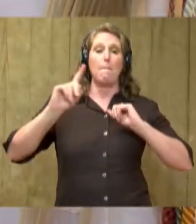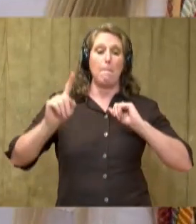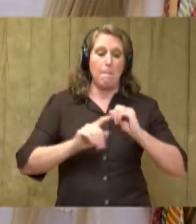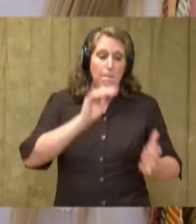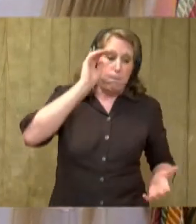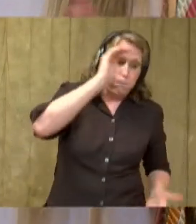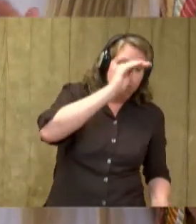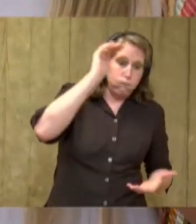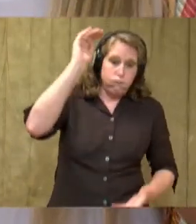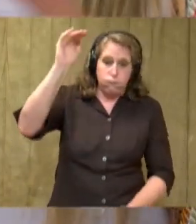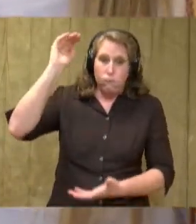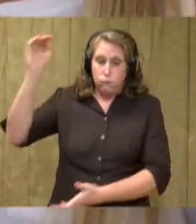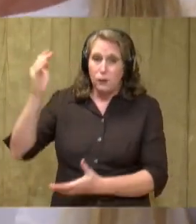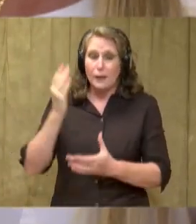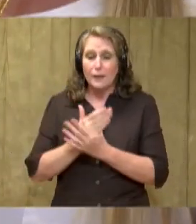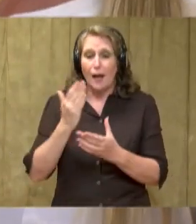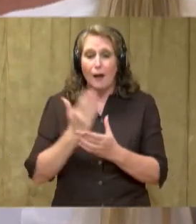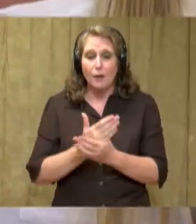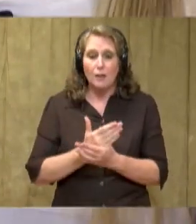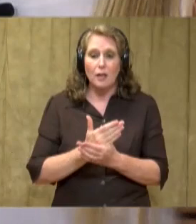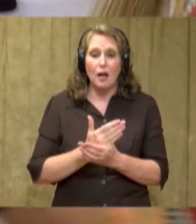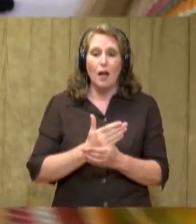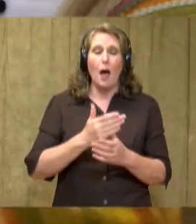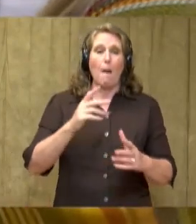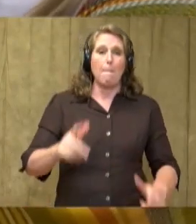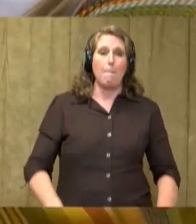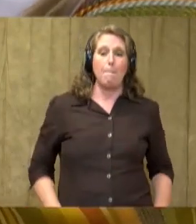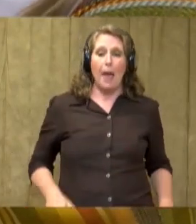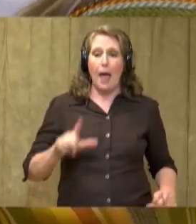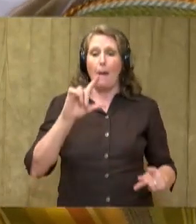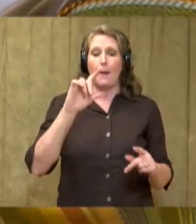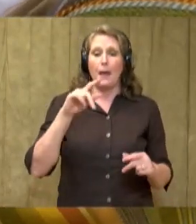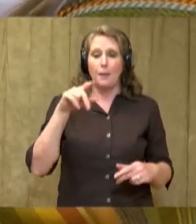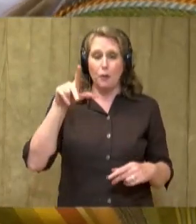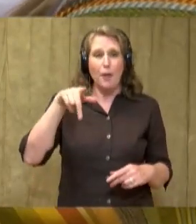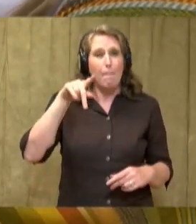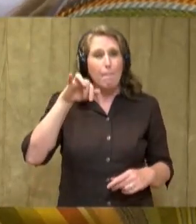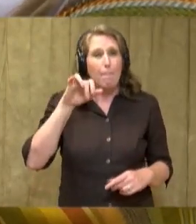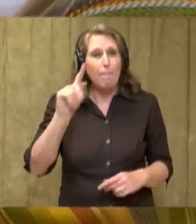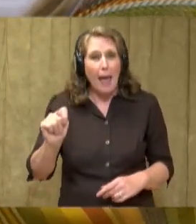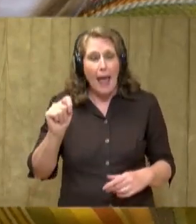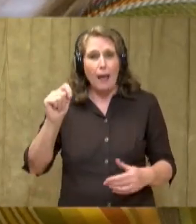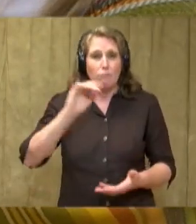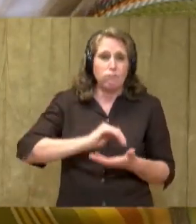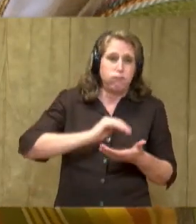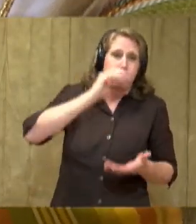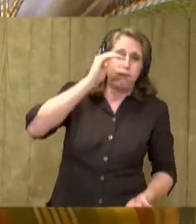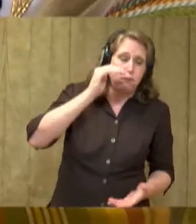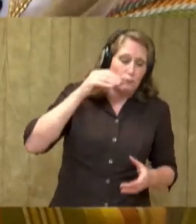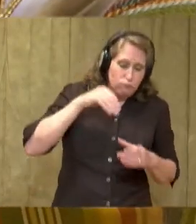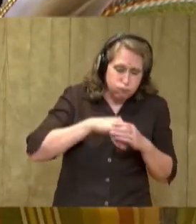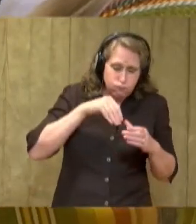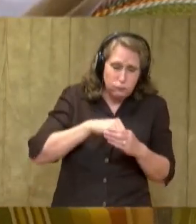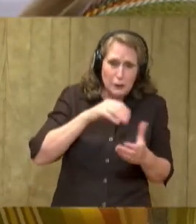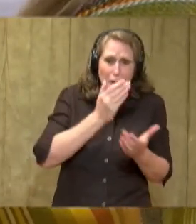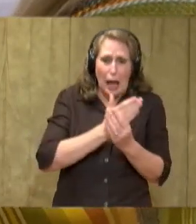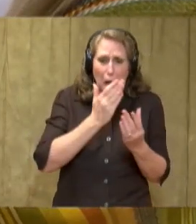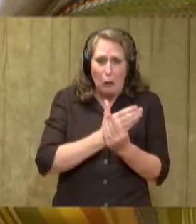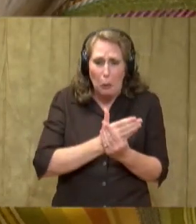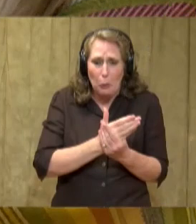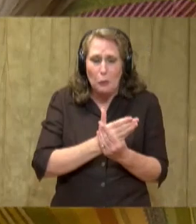of tacos, pant loads of tacos. Look, there's some pants over here in my picture that's stuffed with